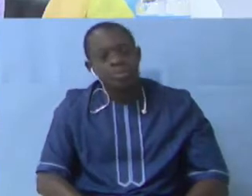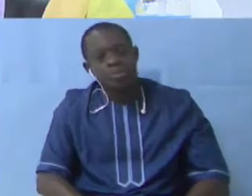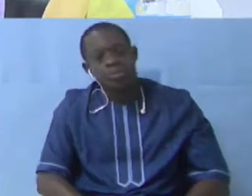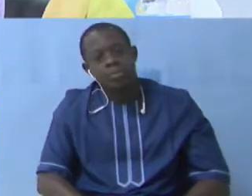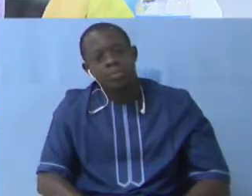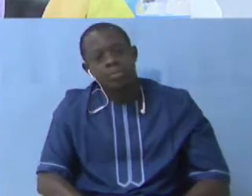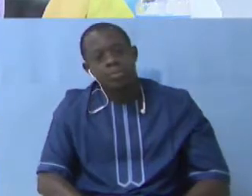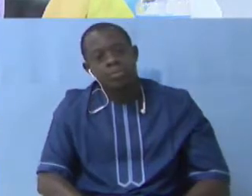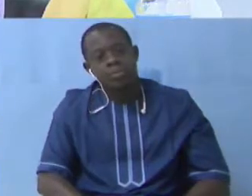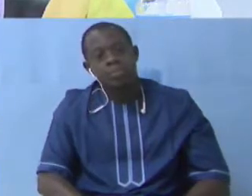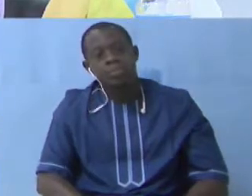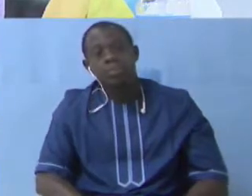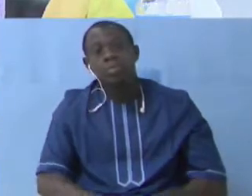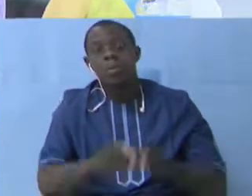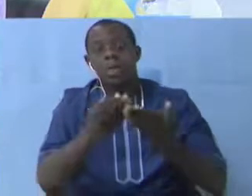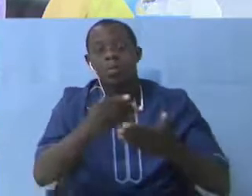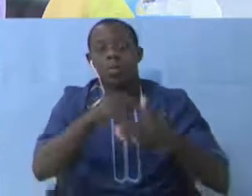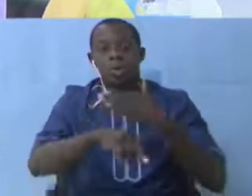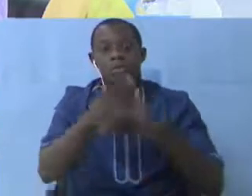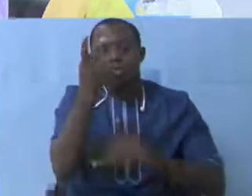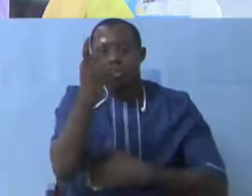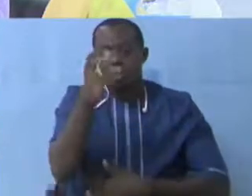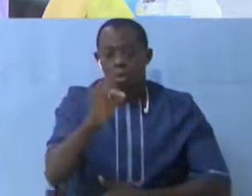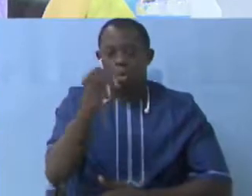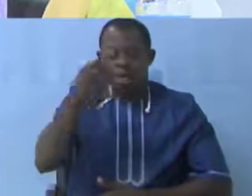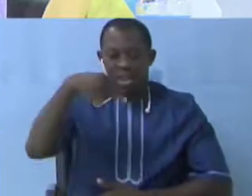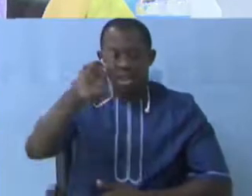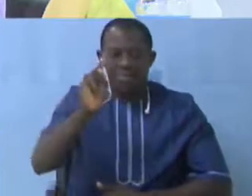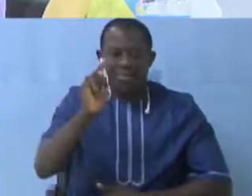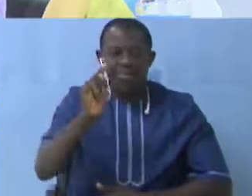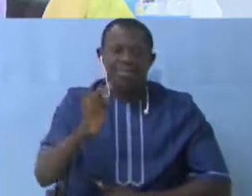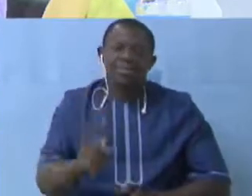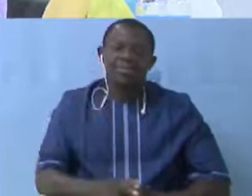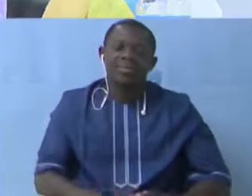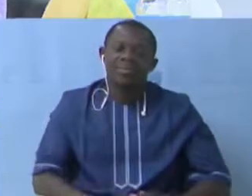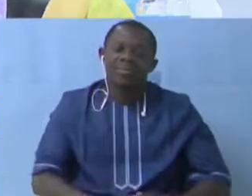In 2011. ci atum 2011.